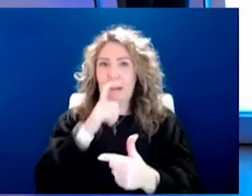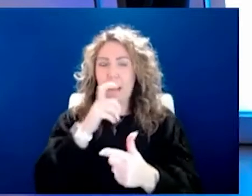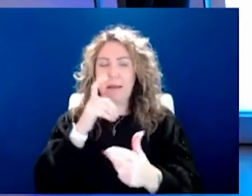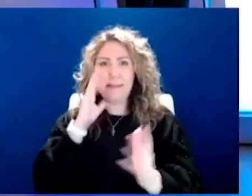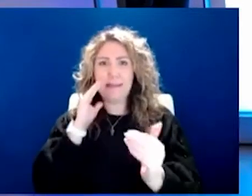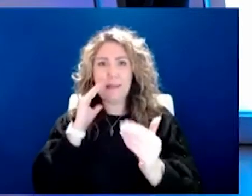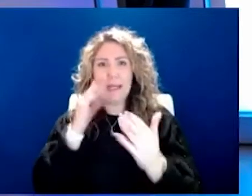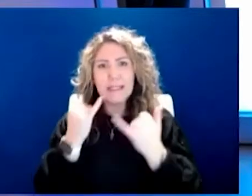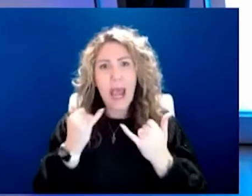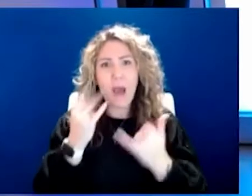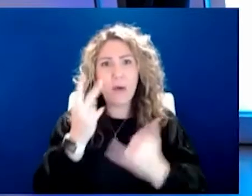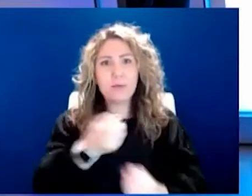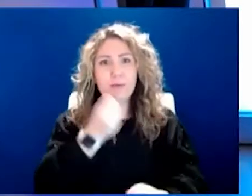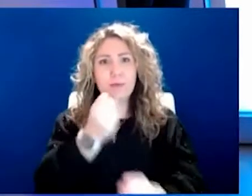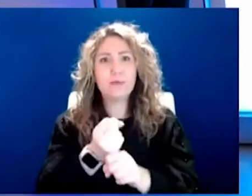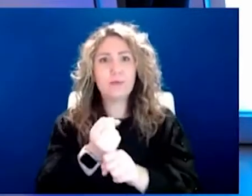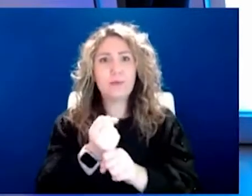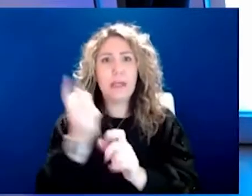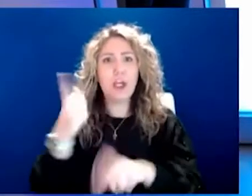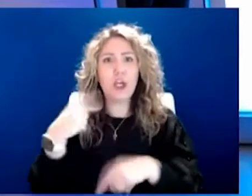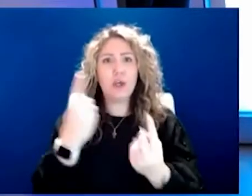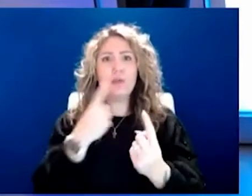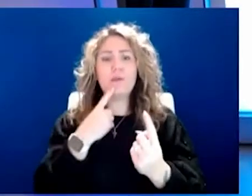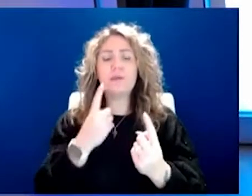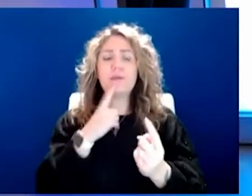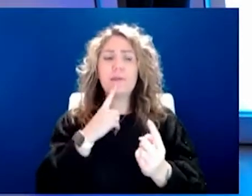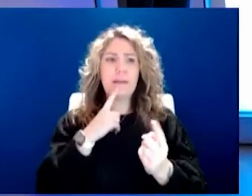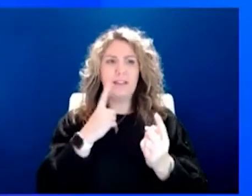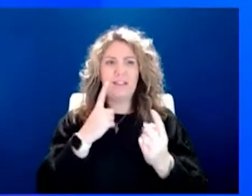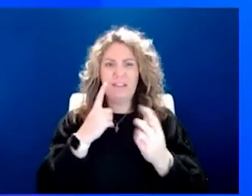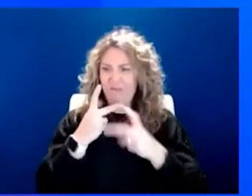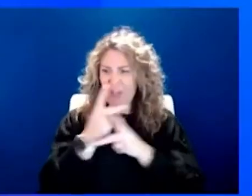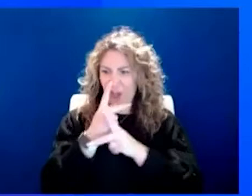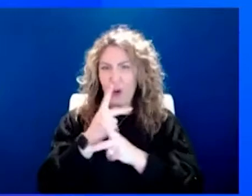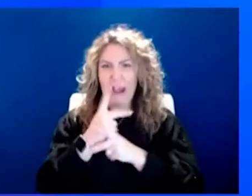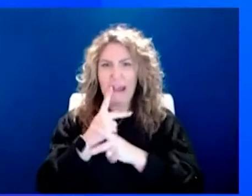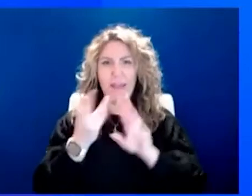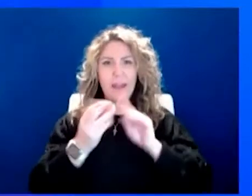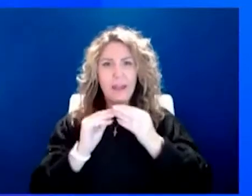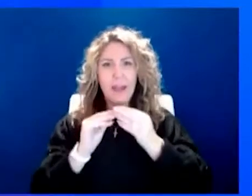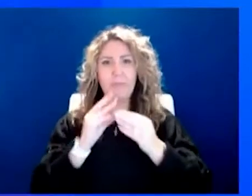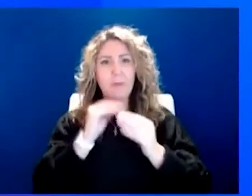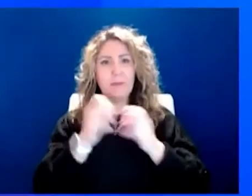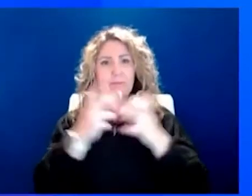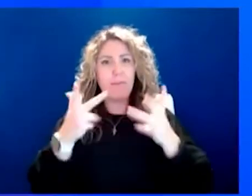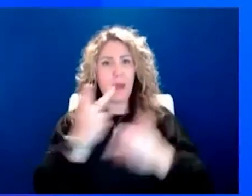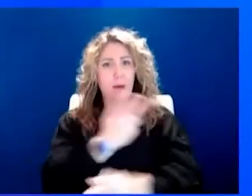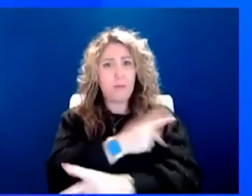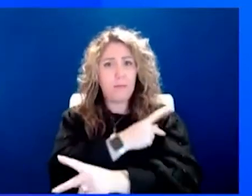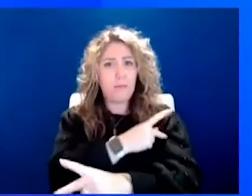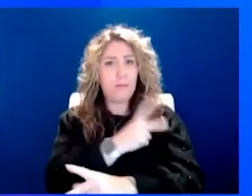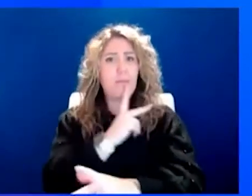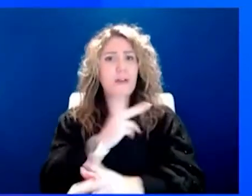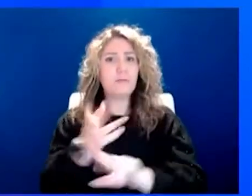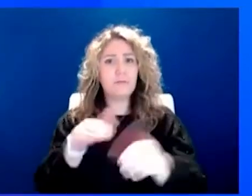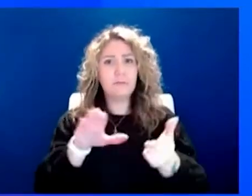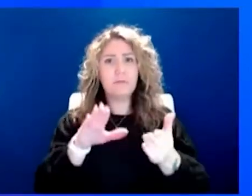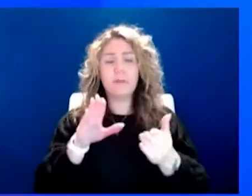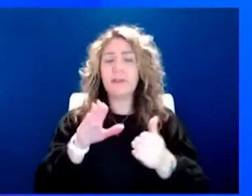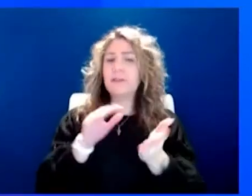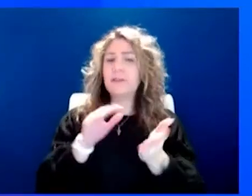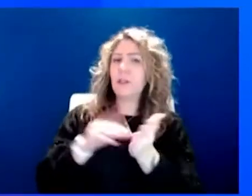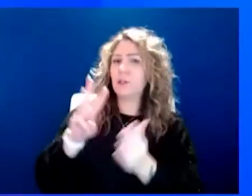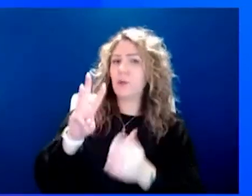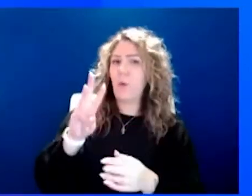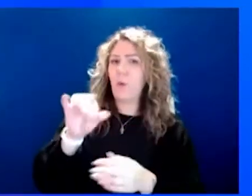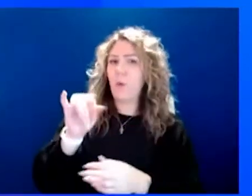difficult it is to navigate when we're talking numbers and the volume of people. Yeah, and I think, we've seen, and I think Dr. Williamson talked about this last Friday